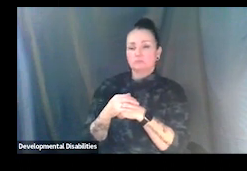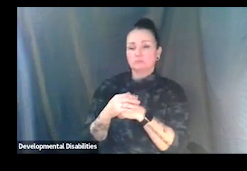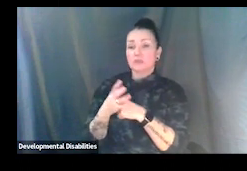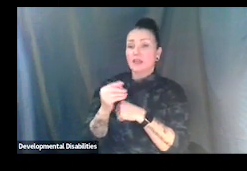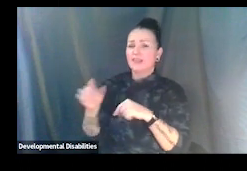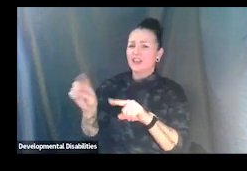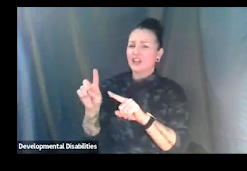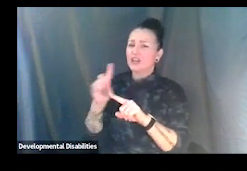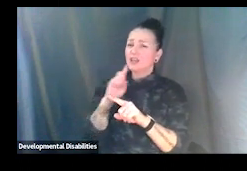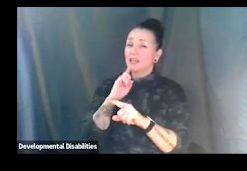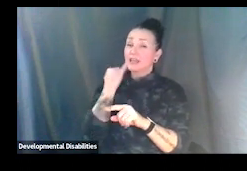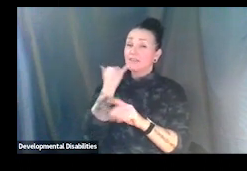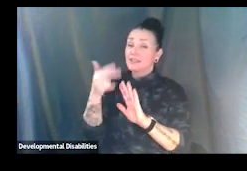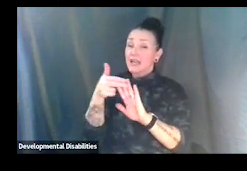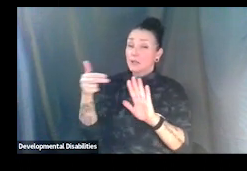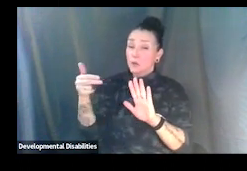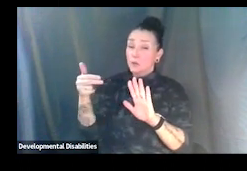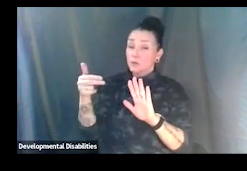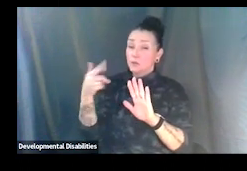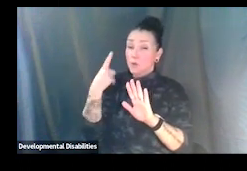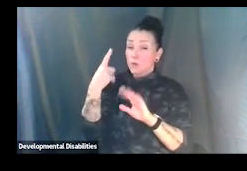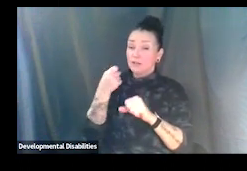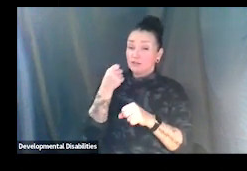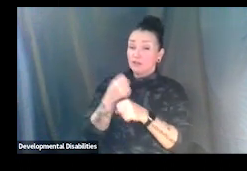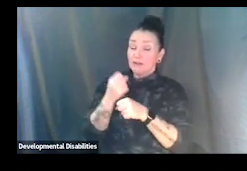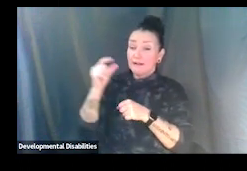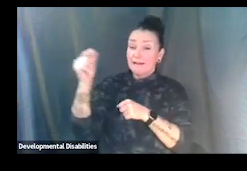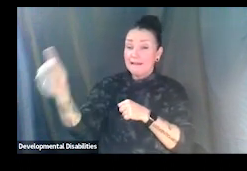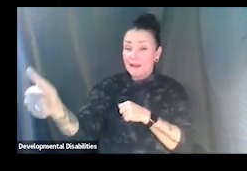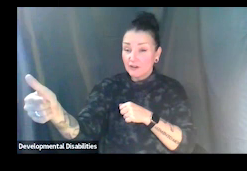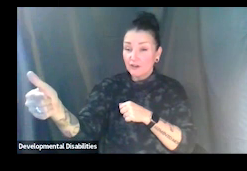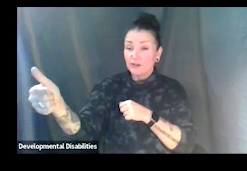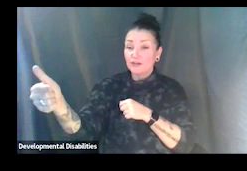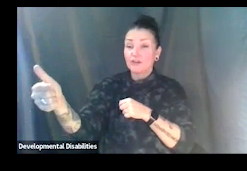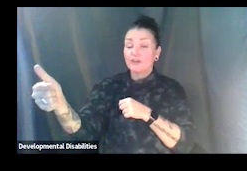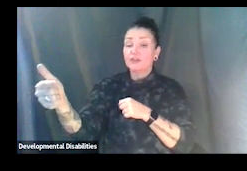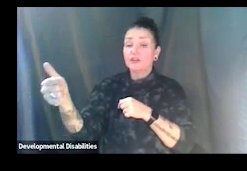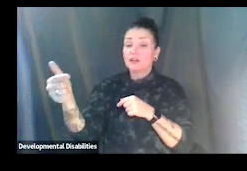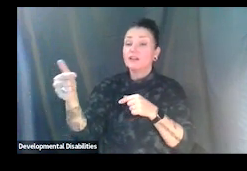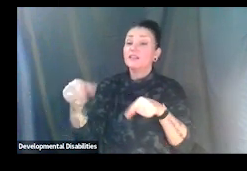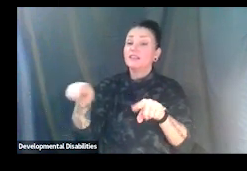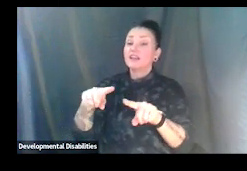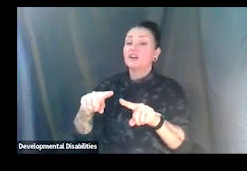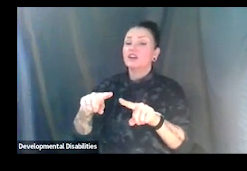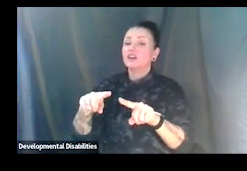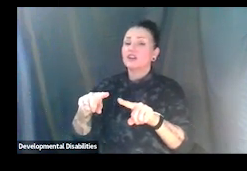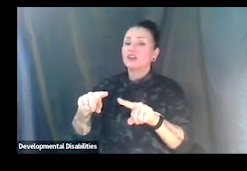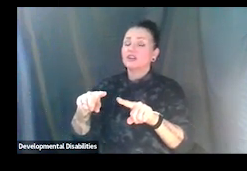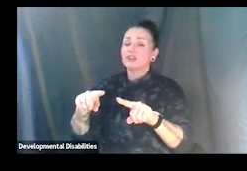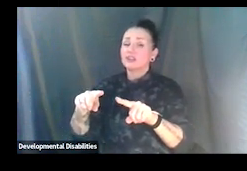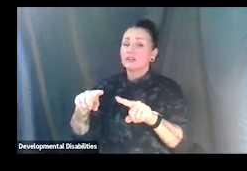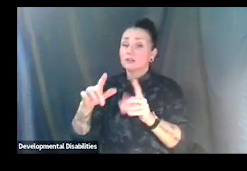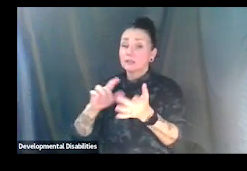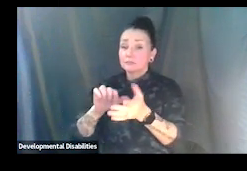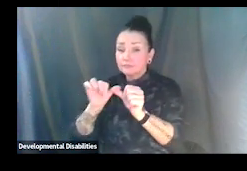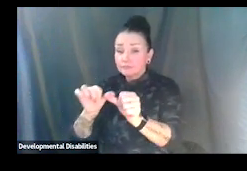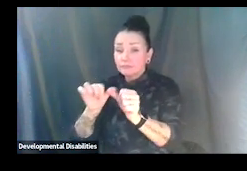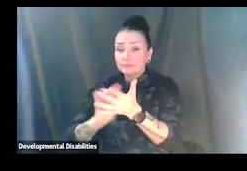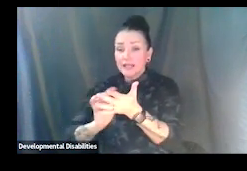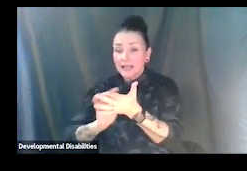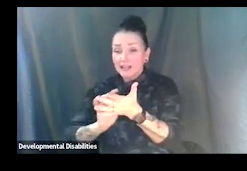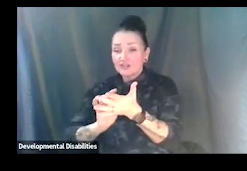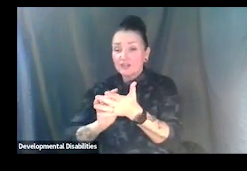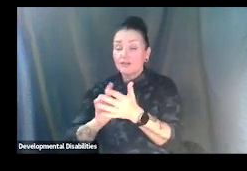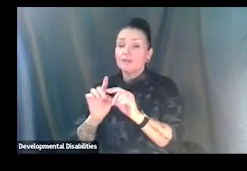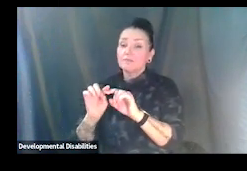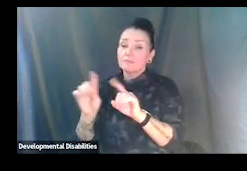diagnosed with ADHD and started on medicine were also involved in behavioral interventions. So the fact of the matter is that those things should be the most important form of treatment,